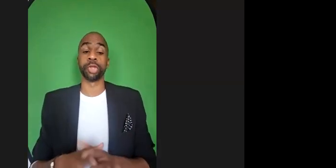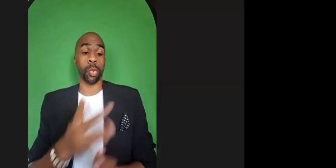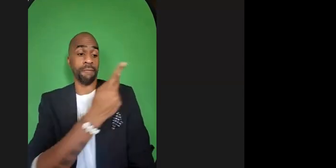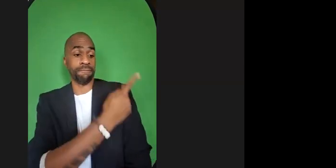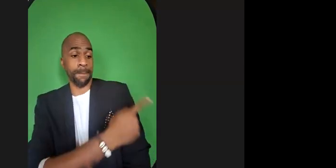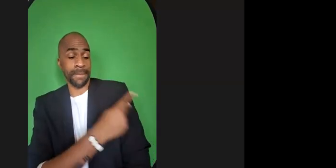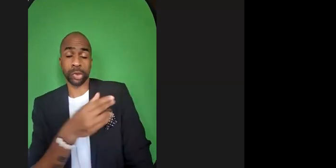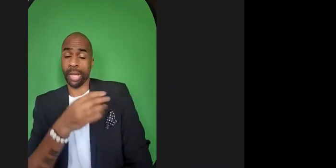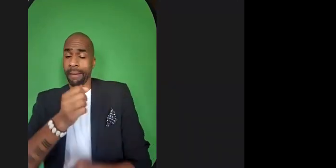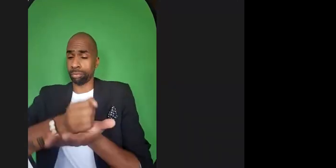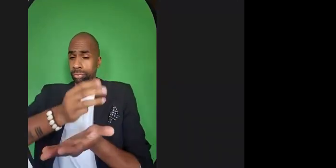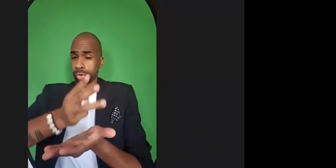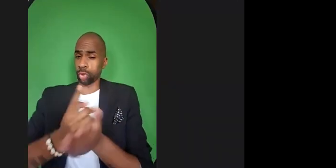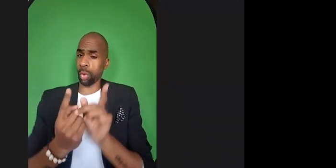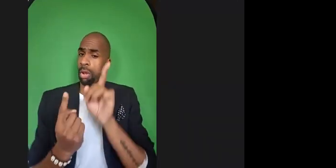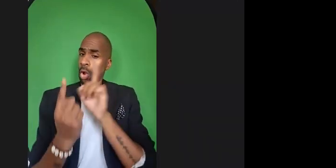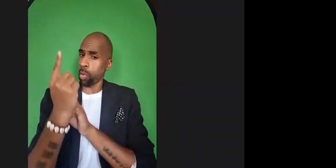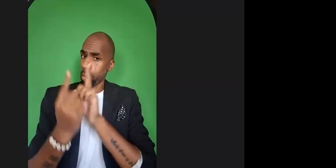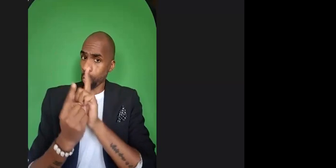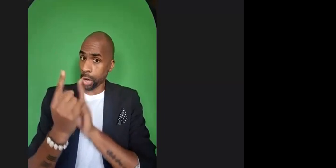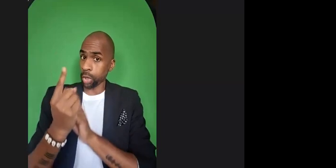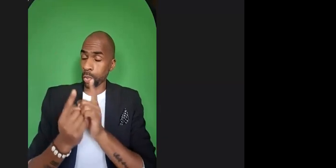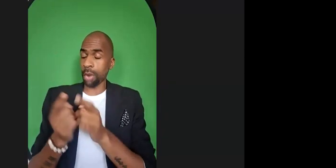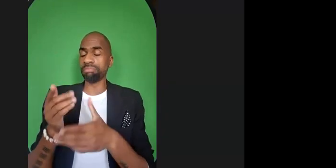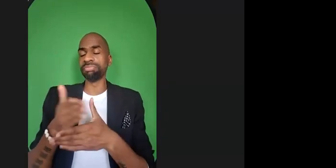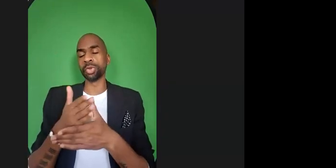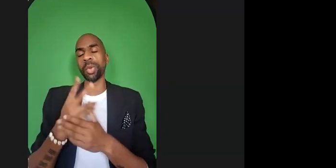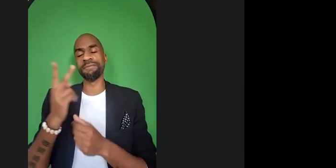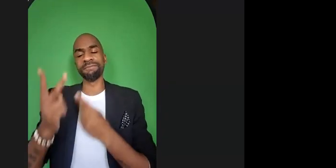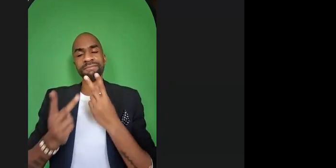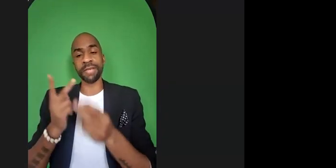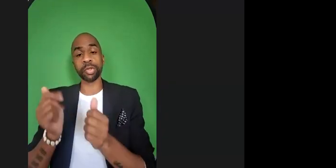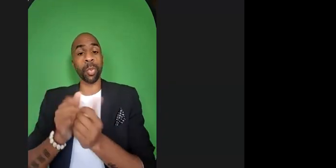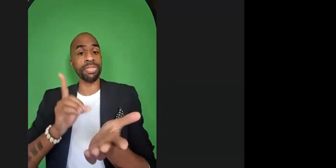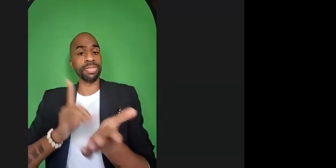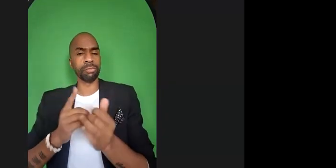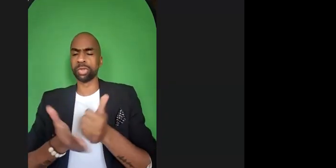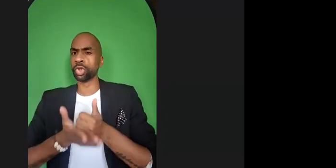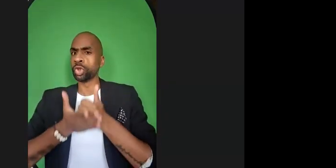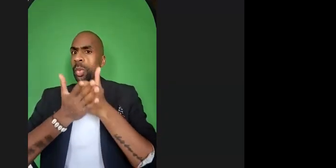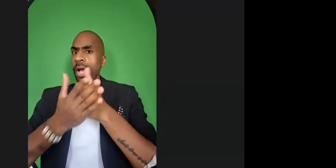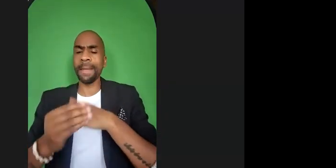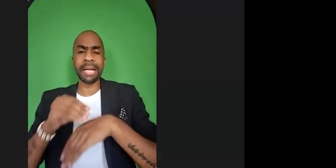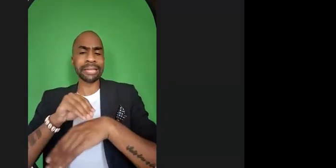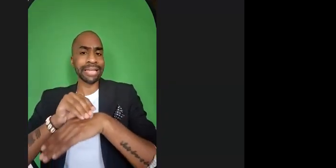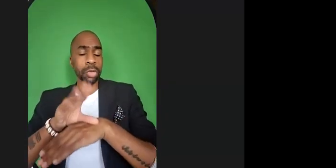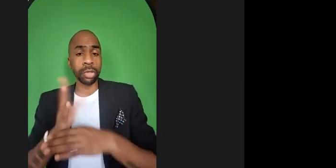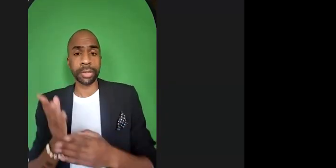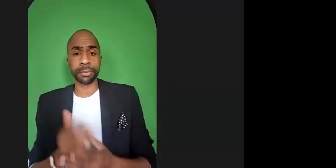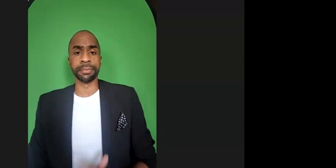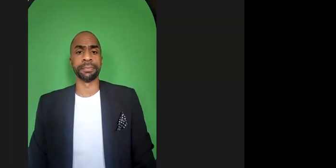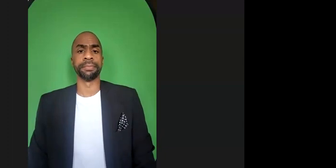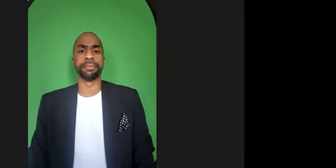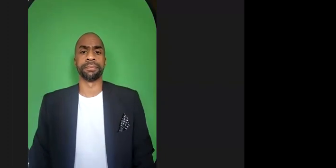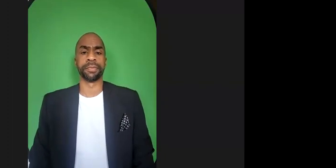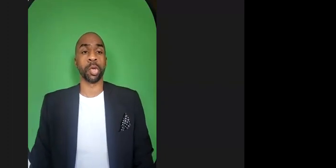member one-on-one between the physician visits to offer supportive counseling, some